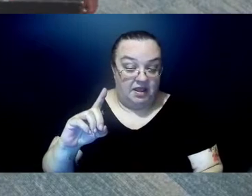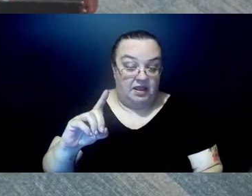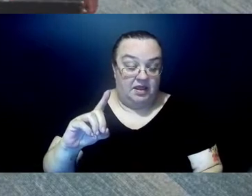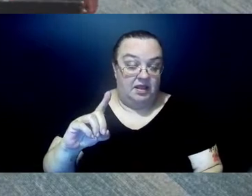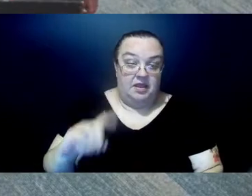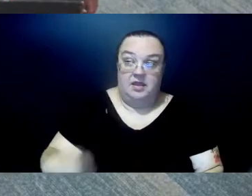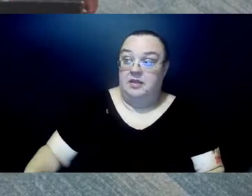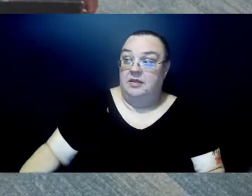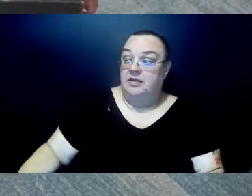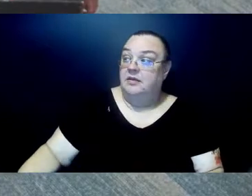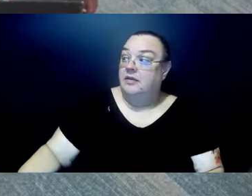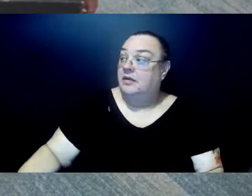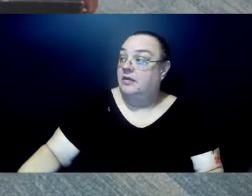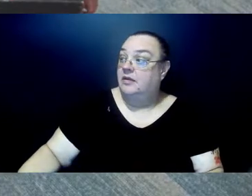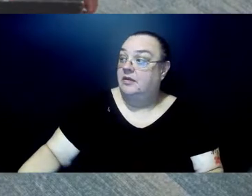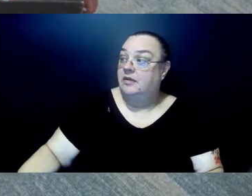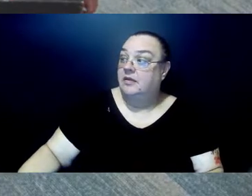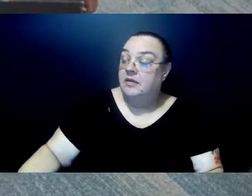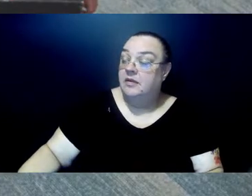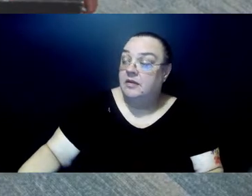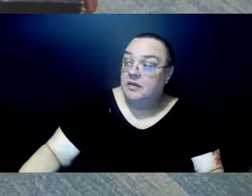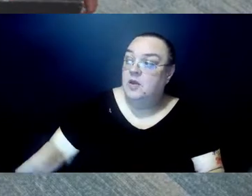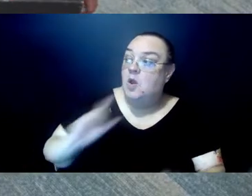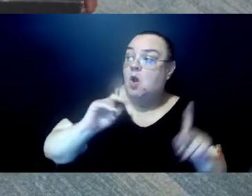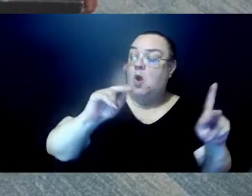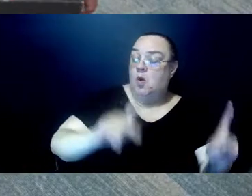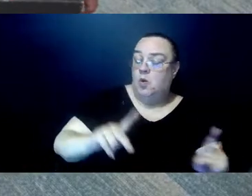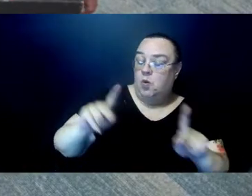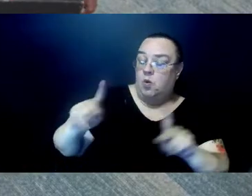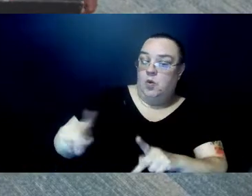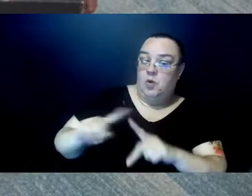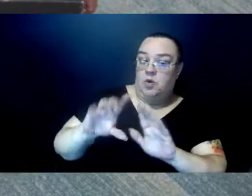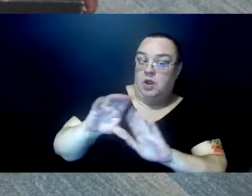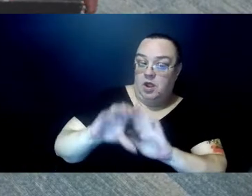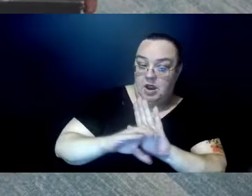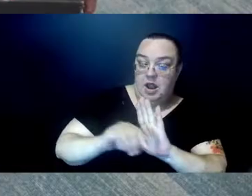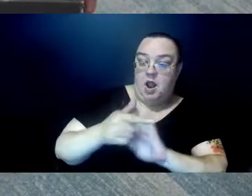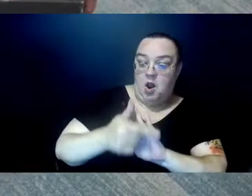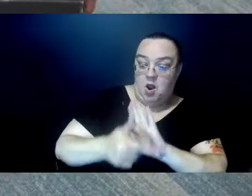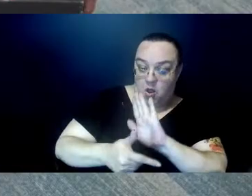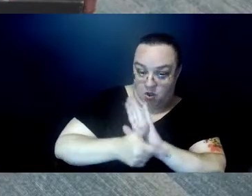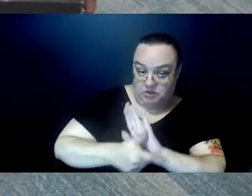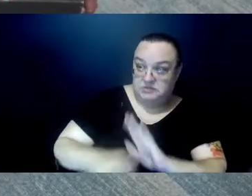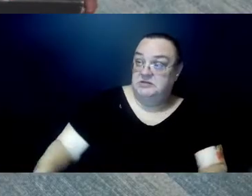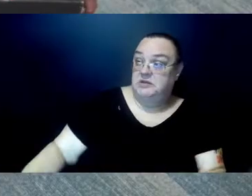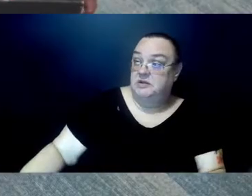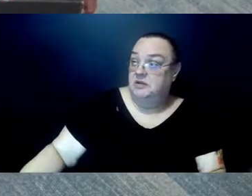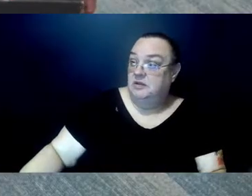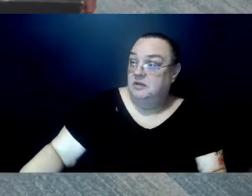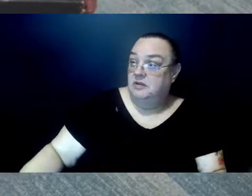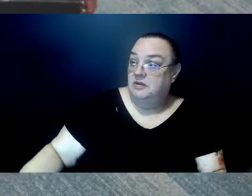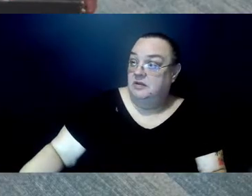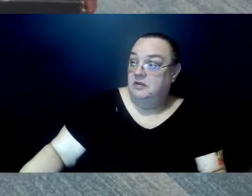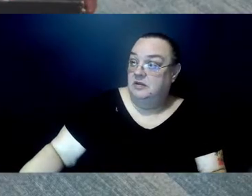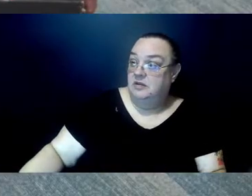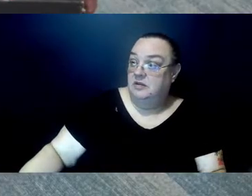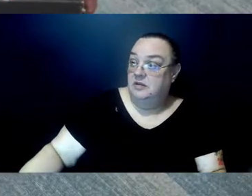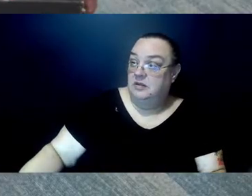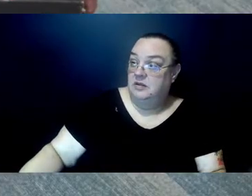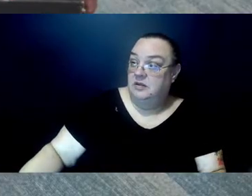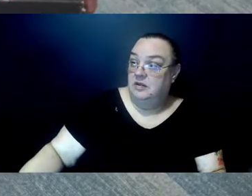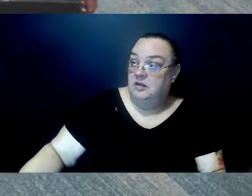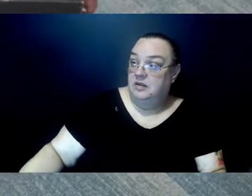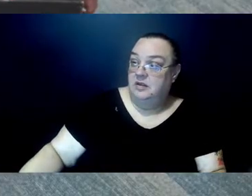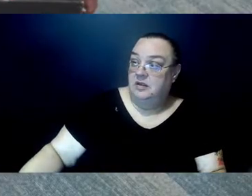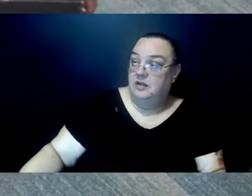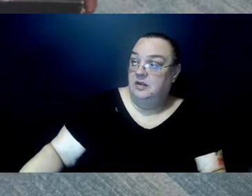partiality according to the Constitution and laws of this state according to the Constitution and the law of the state and the charter